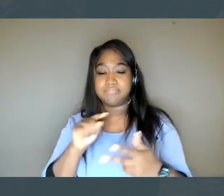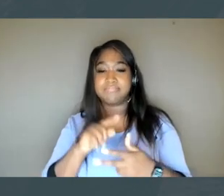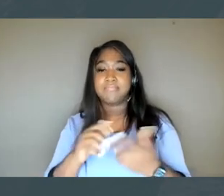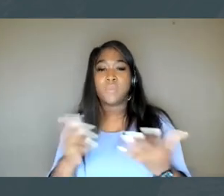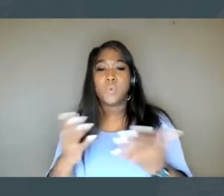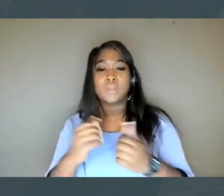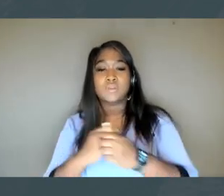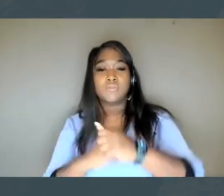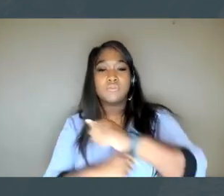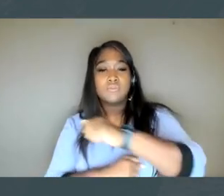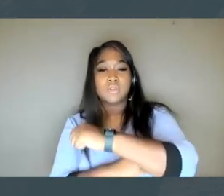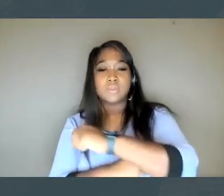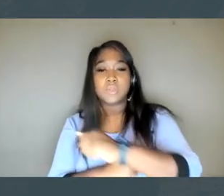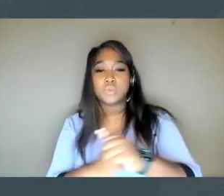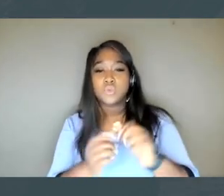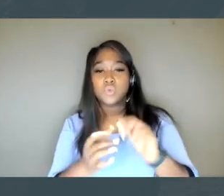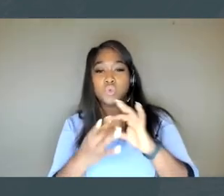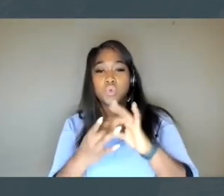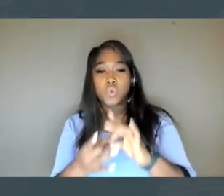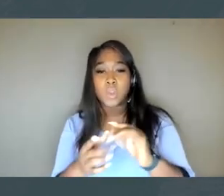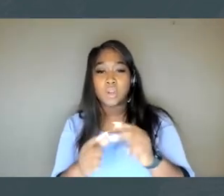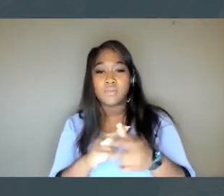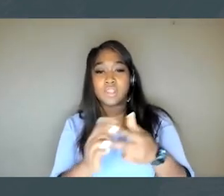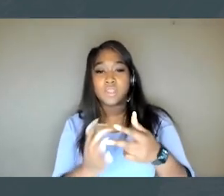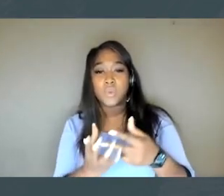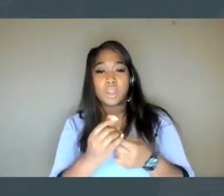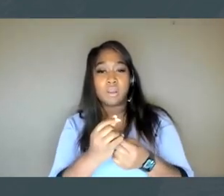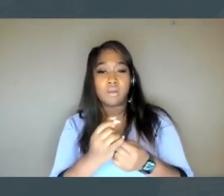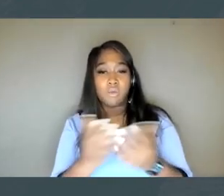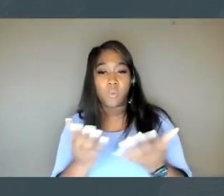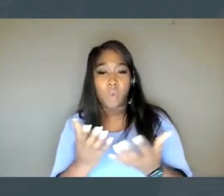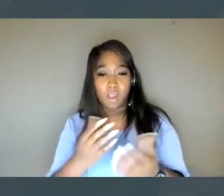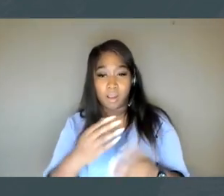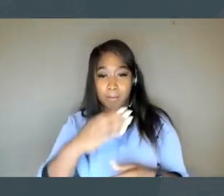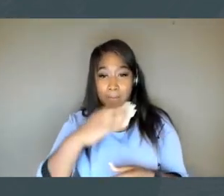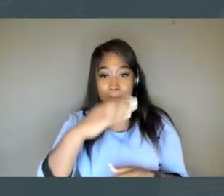joint Black and African?